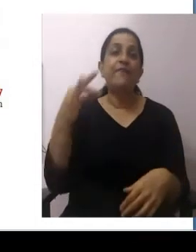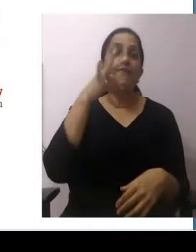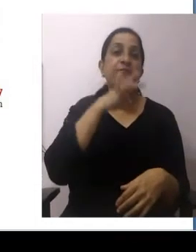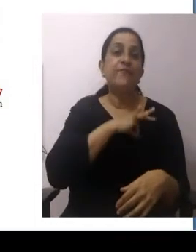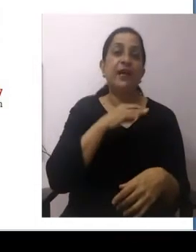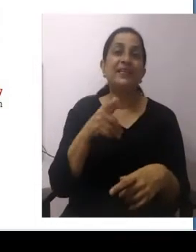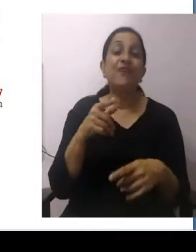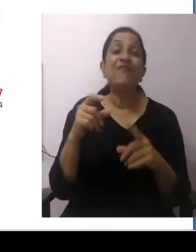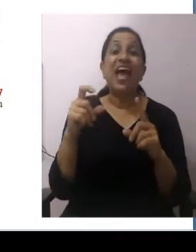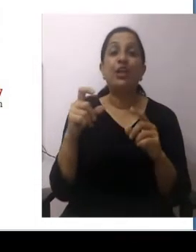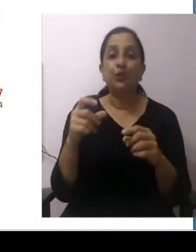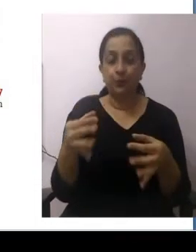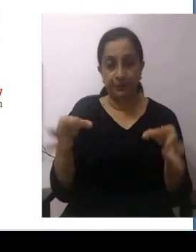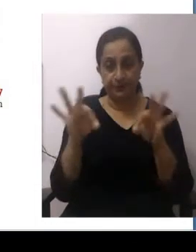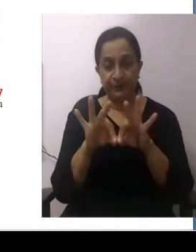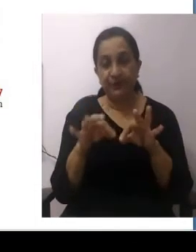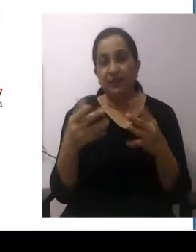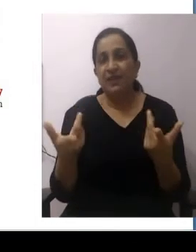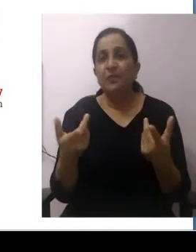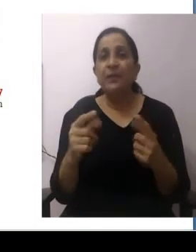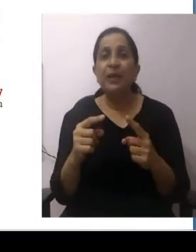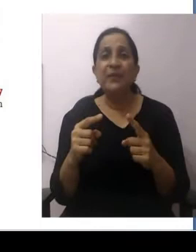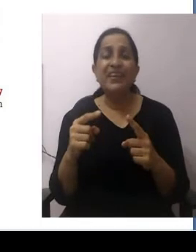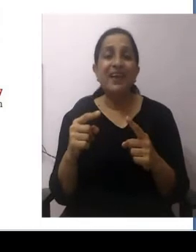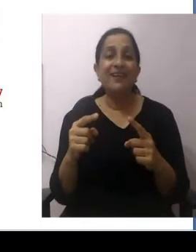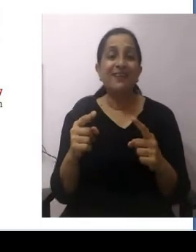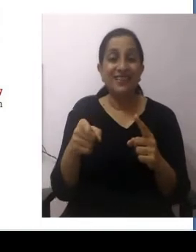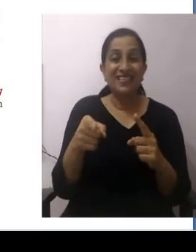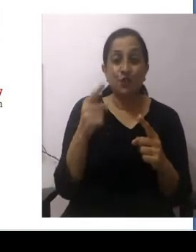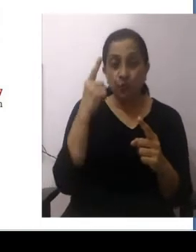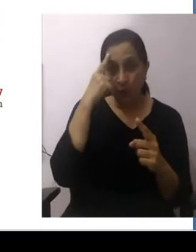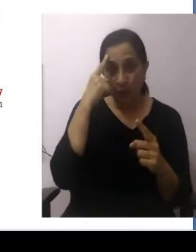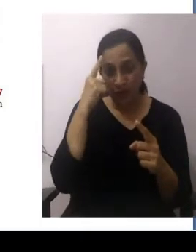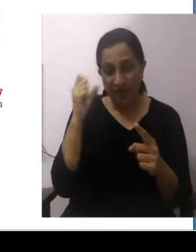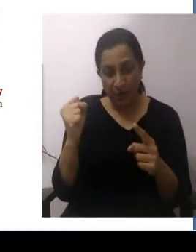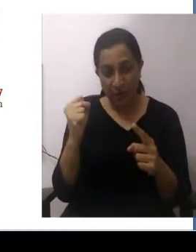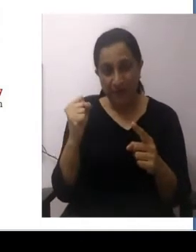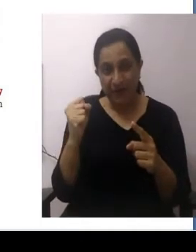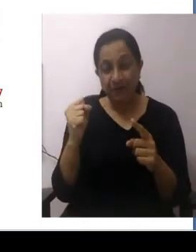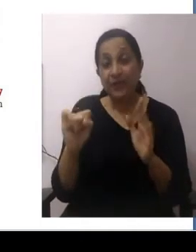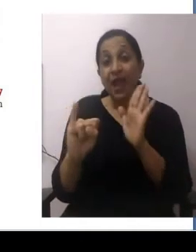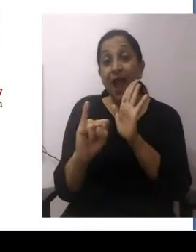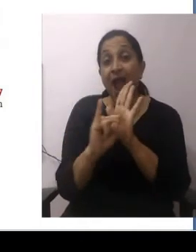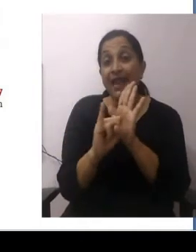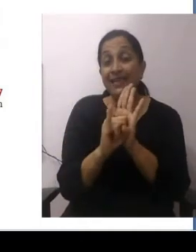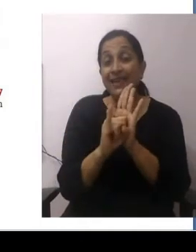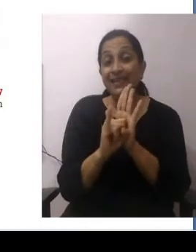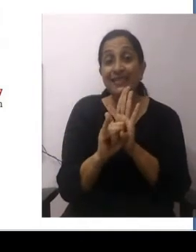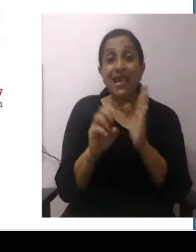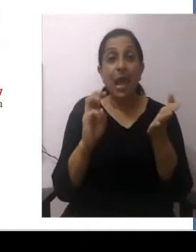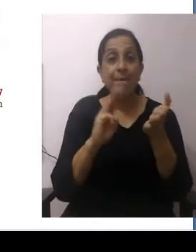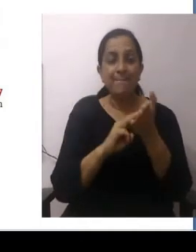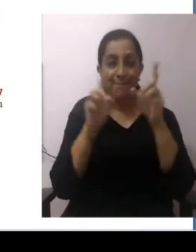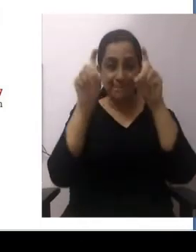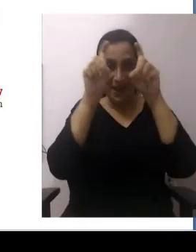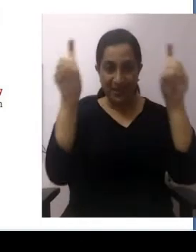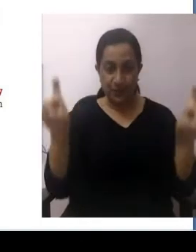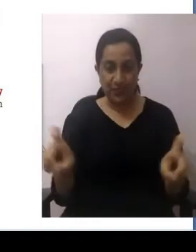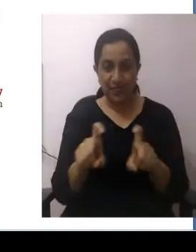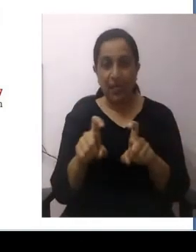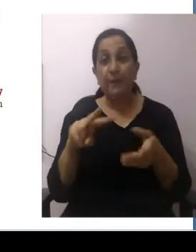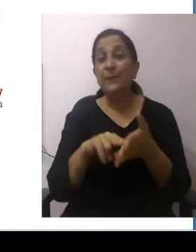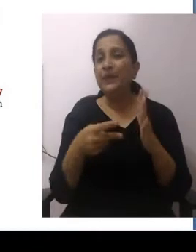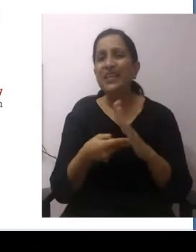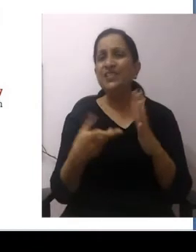There could be an identity matrix which is defined by a matrix where